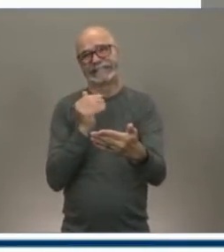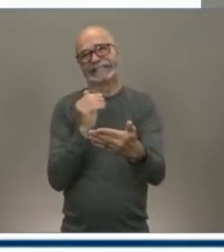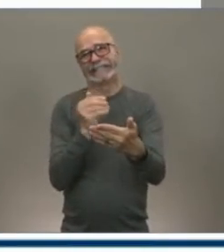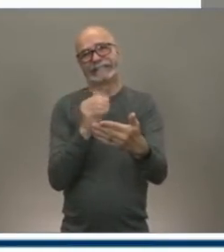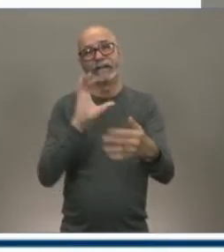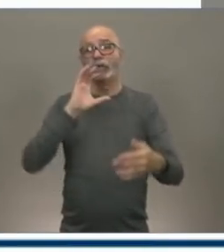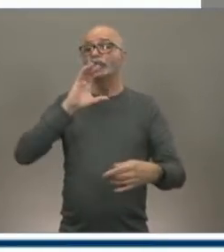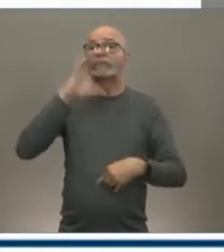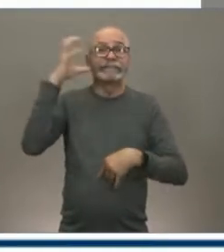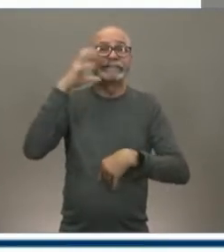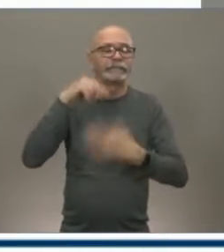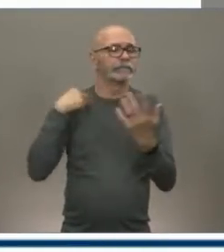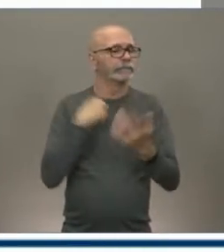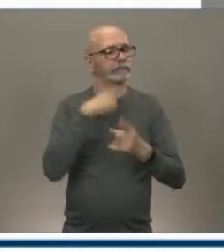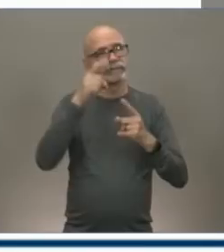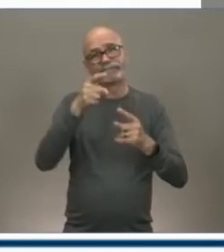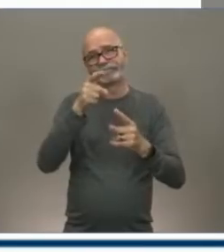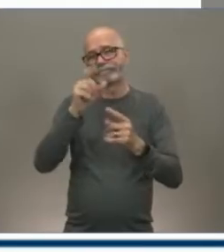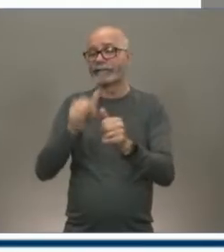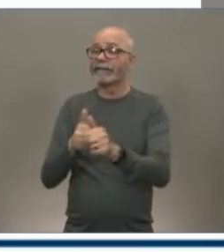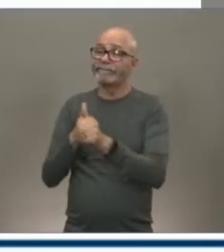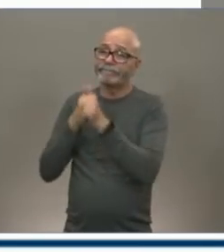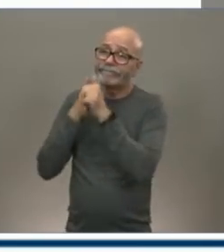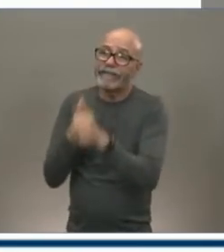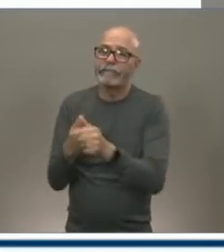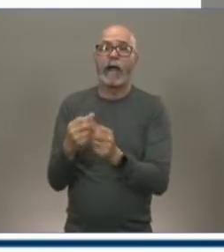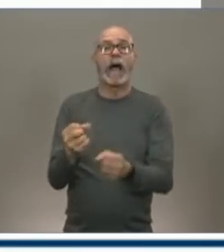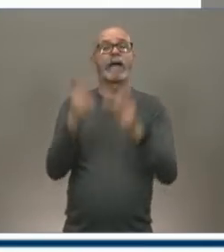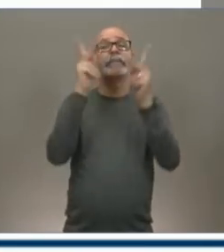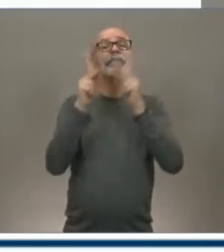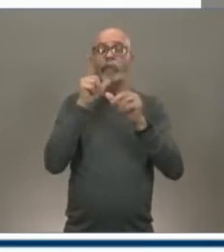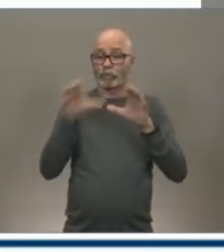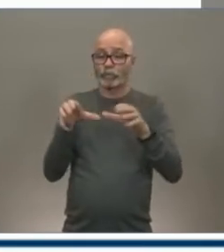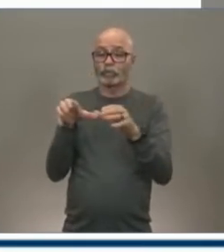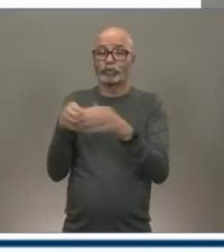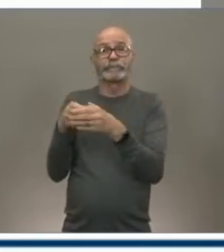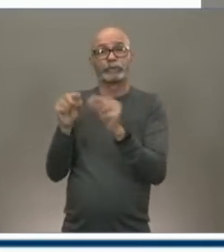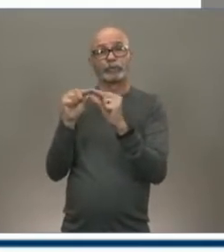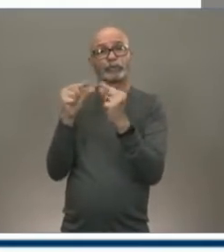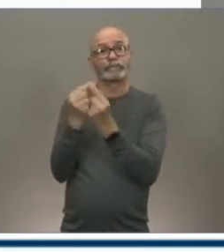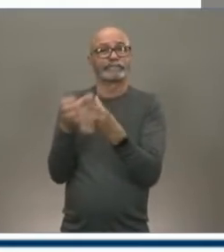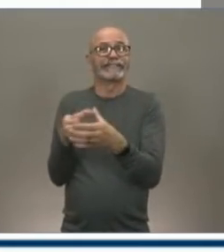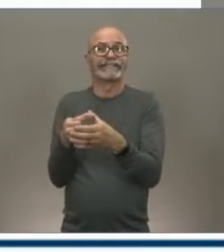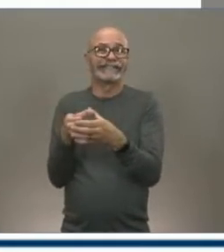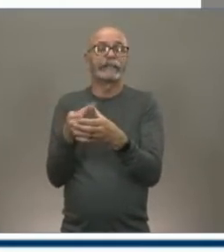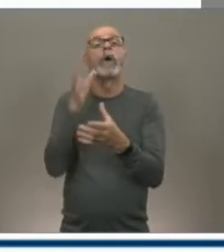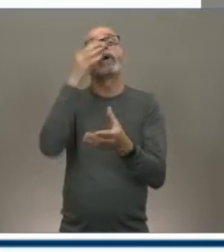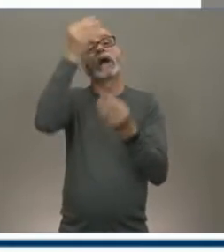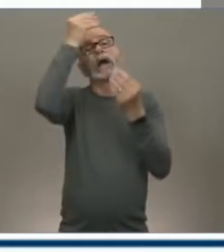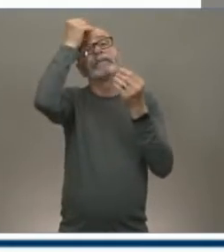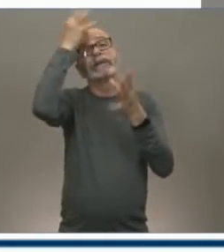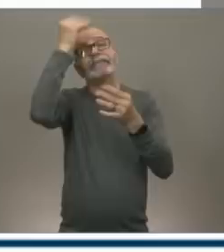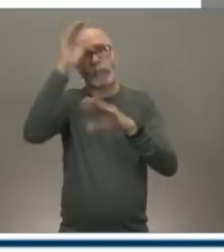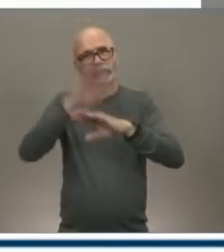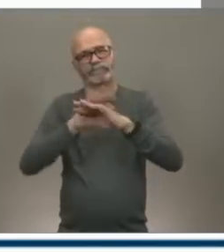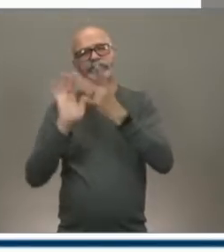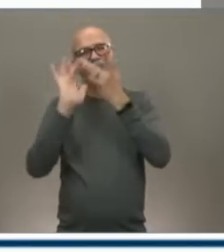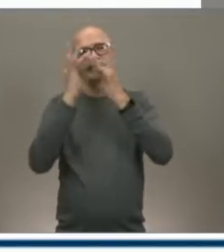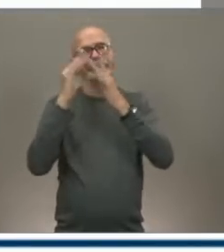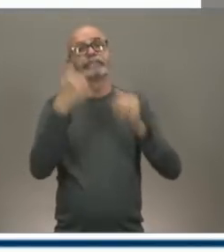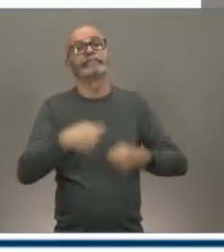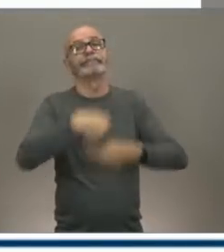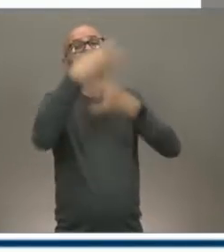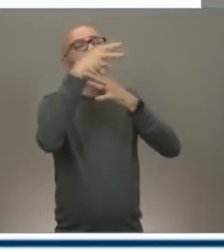got to follow the gathering limits in your area. And all that information is available on our coronavirus